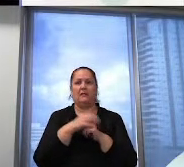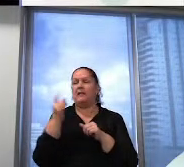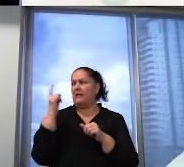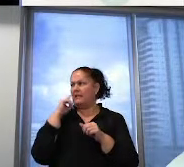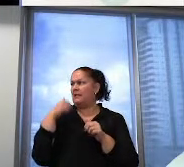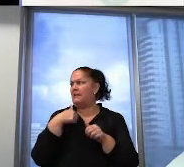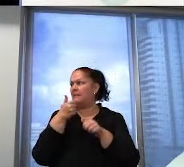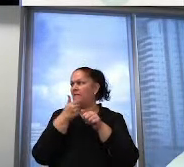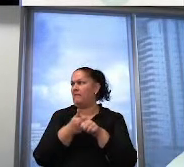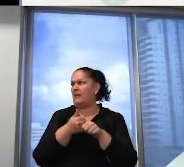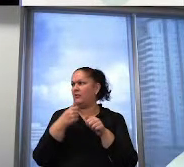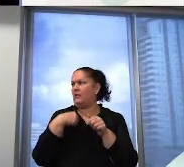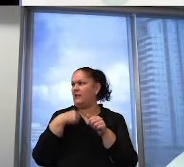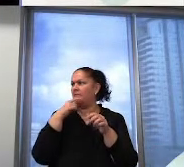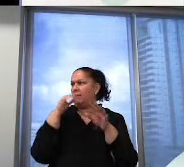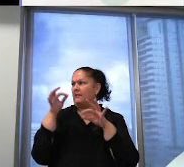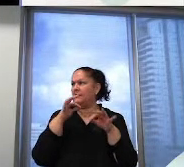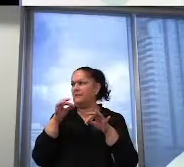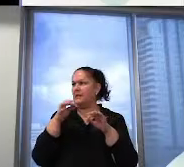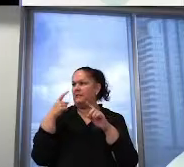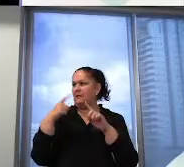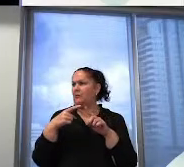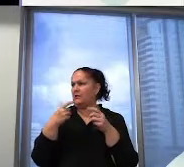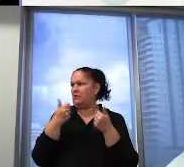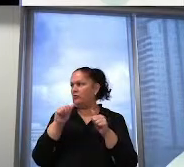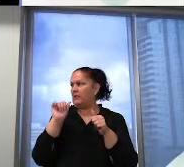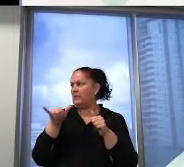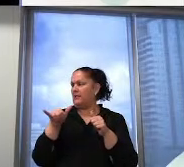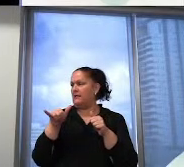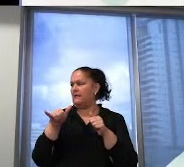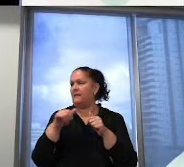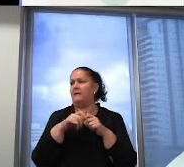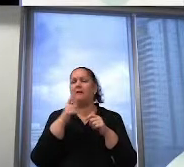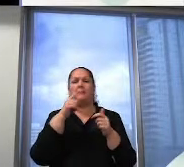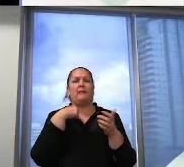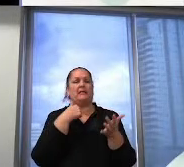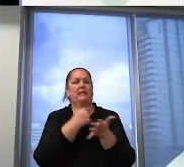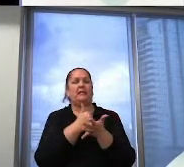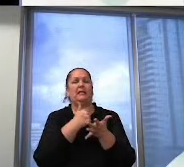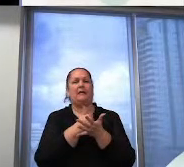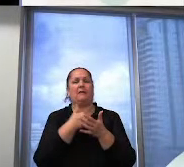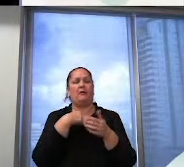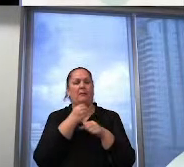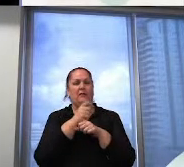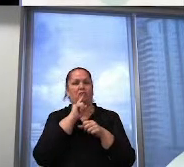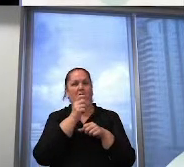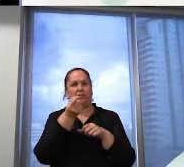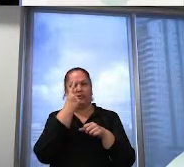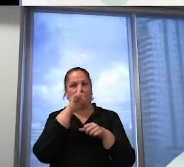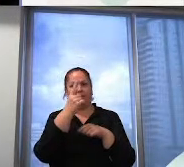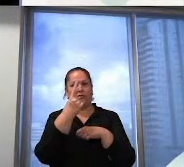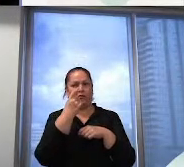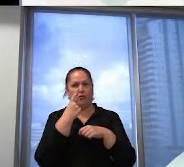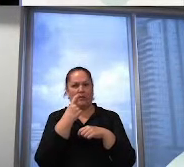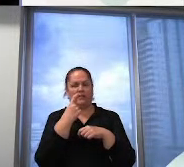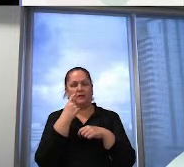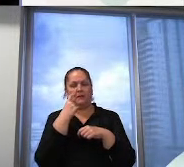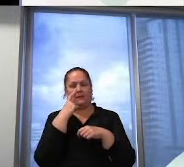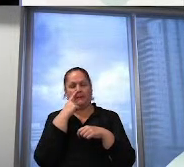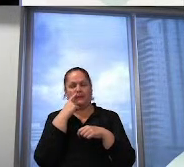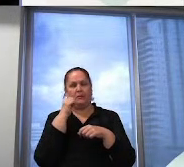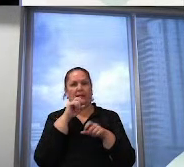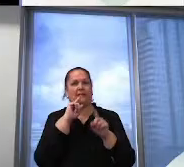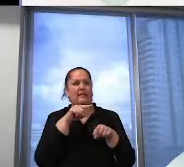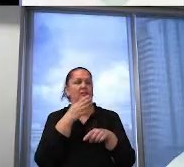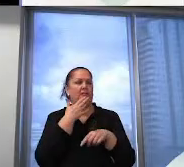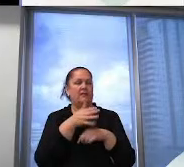questioning. I think he can follow it if I just go over the generic point. Let's try that, okay? I may need help. That's why I want to make sure I understand your questions, so either